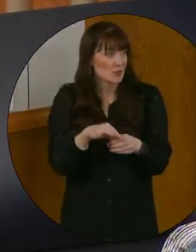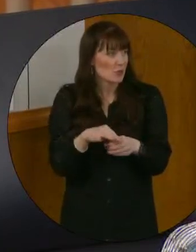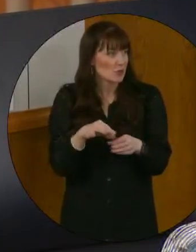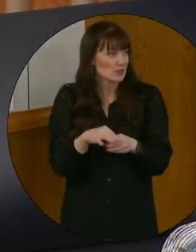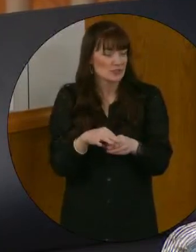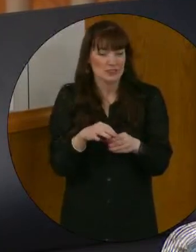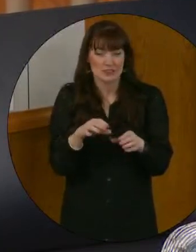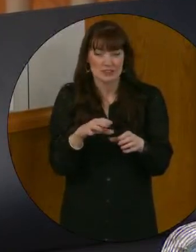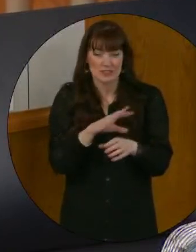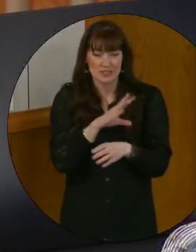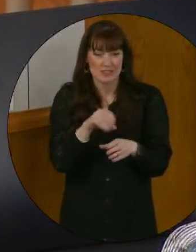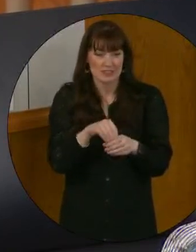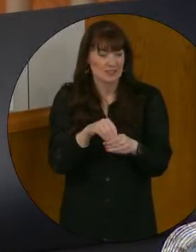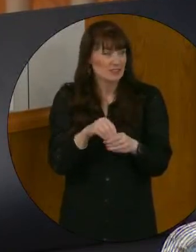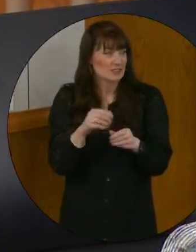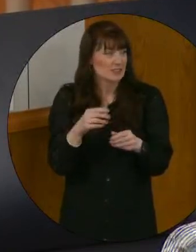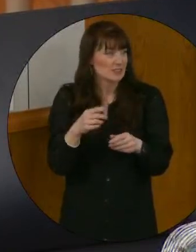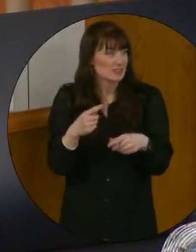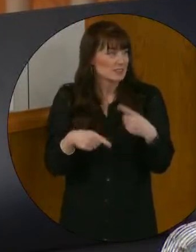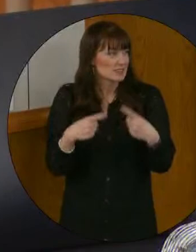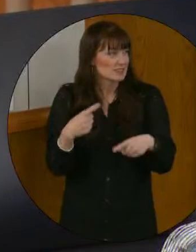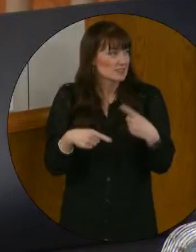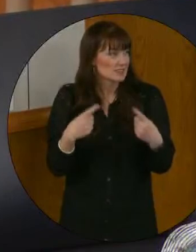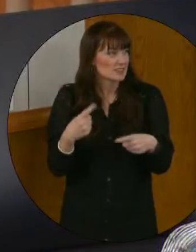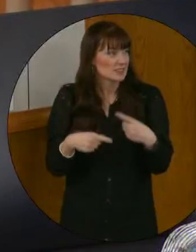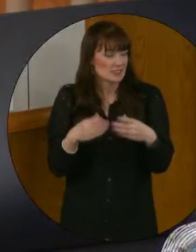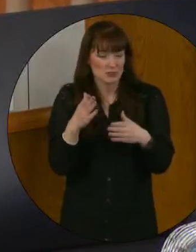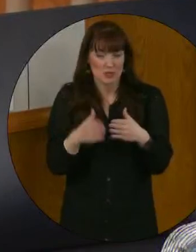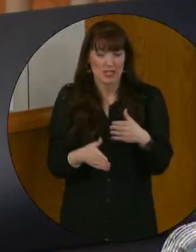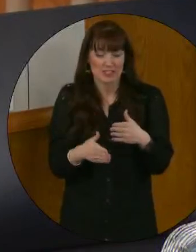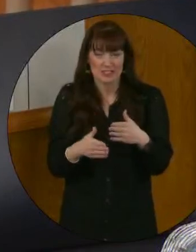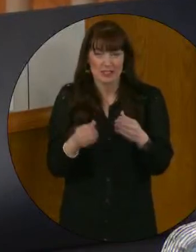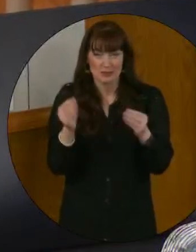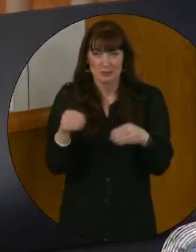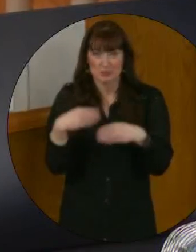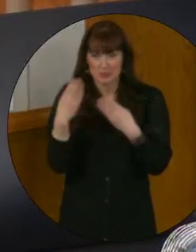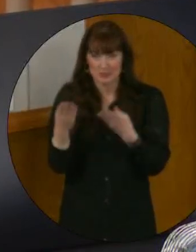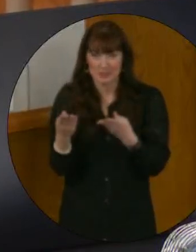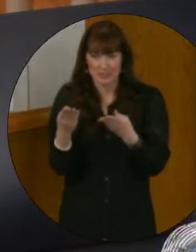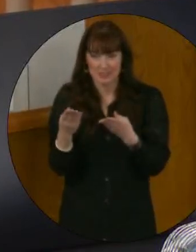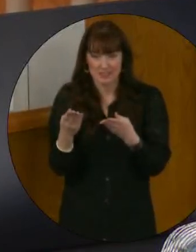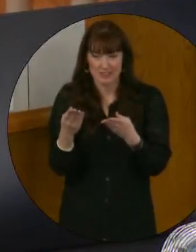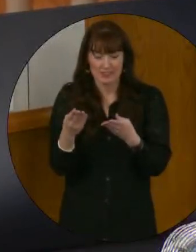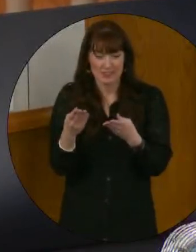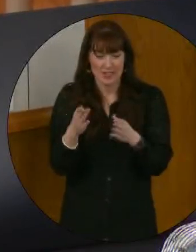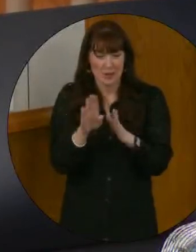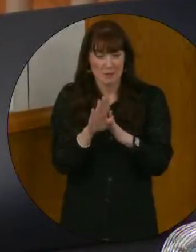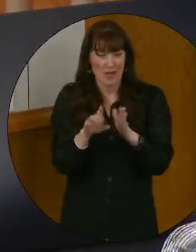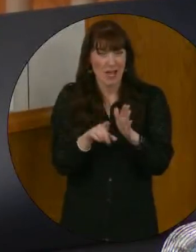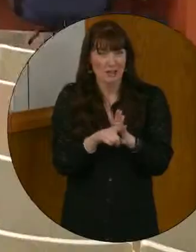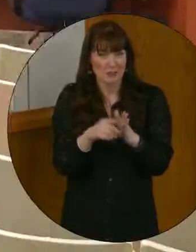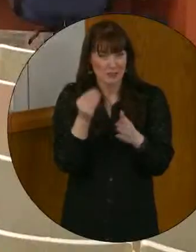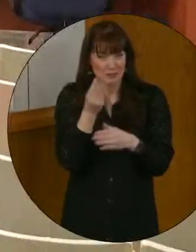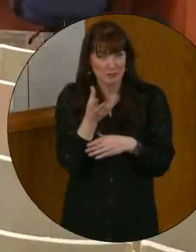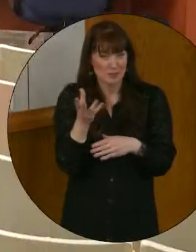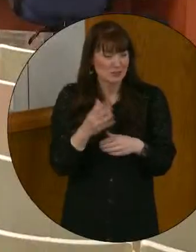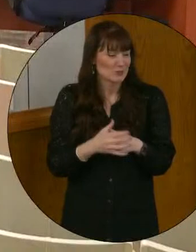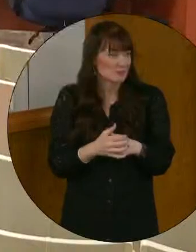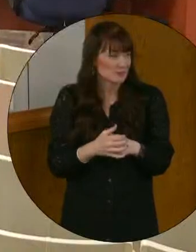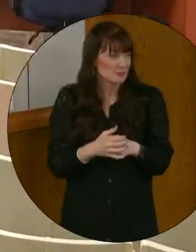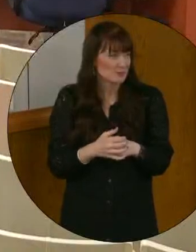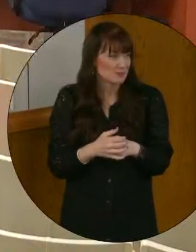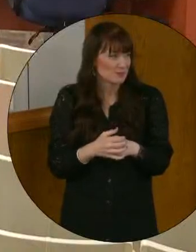been fighting about disbanding ever since. I just wanted to provide you that historical background.